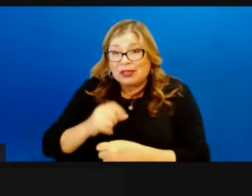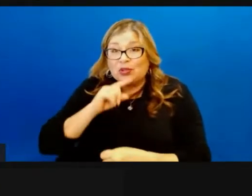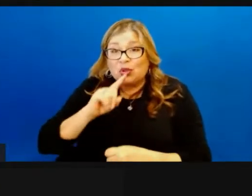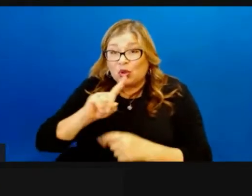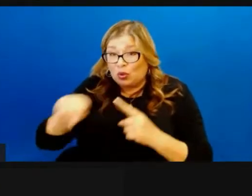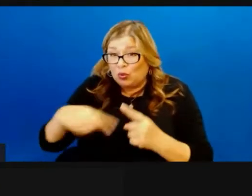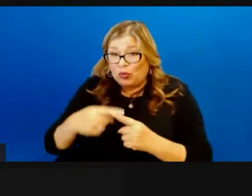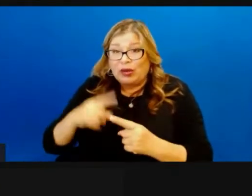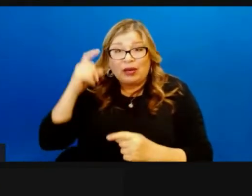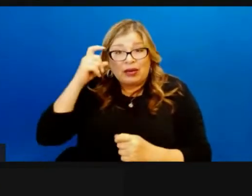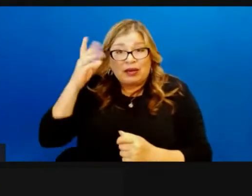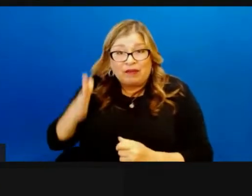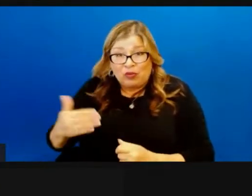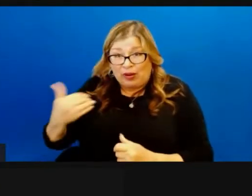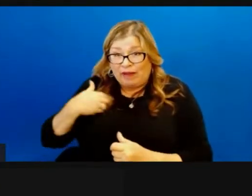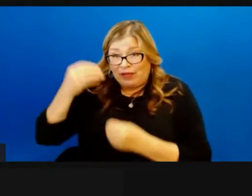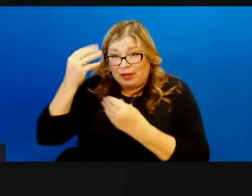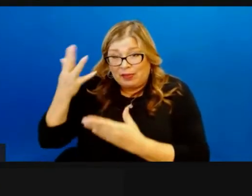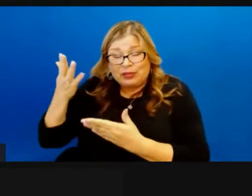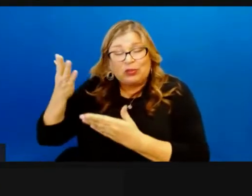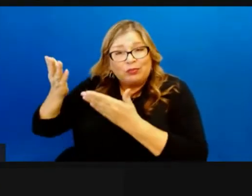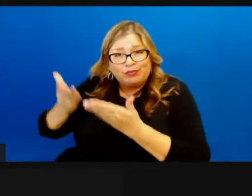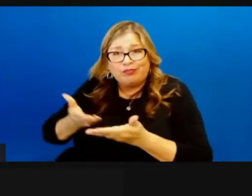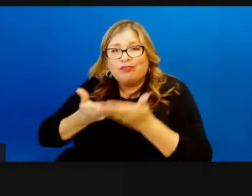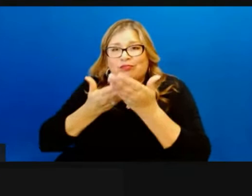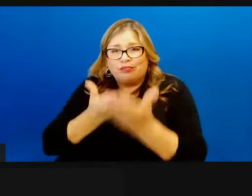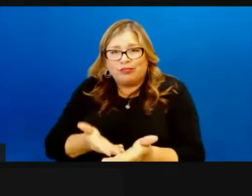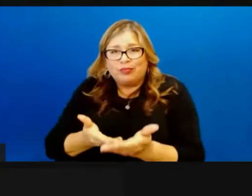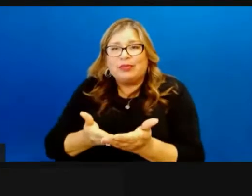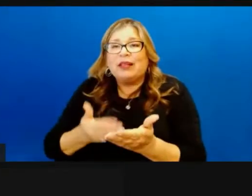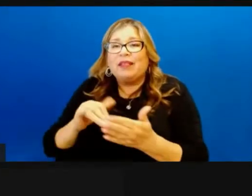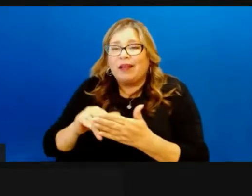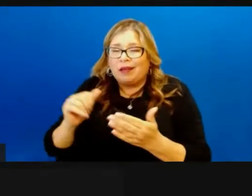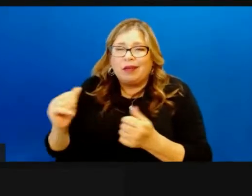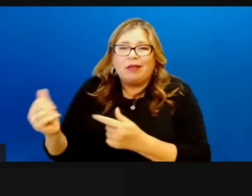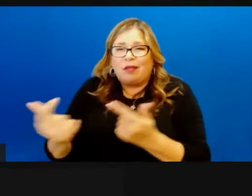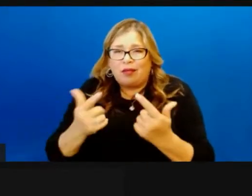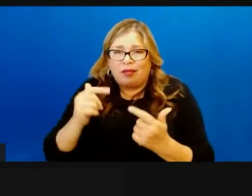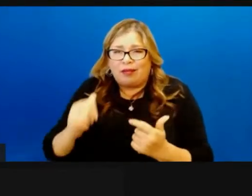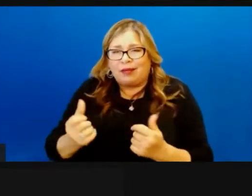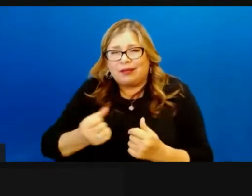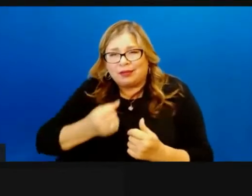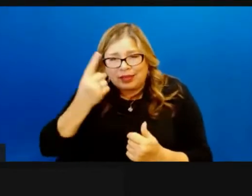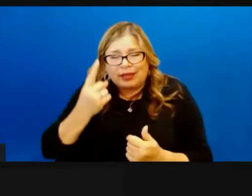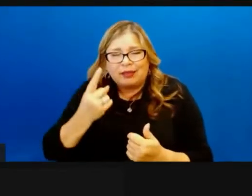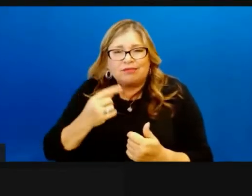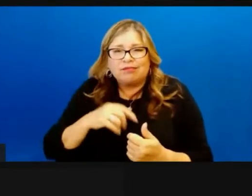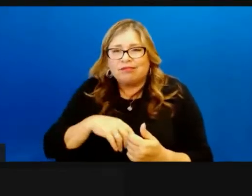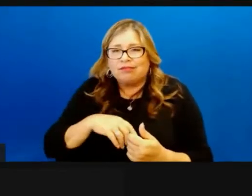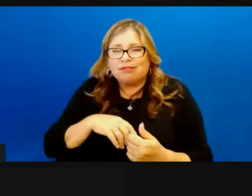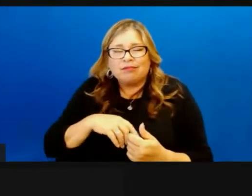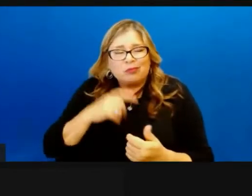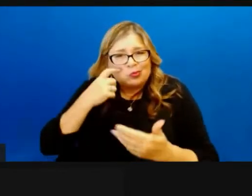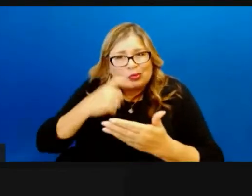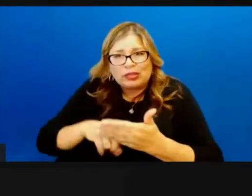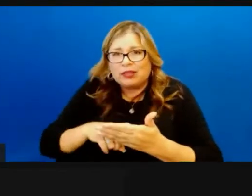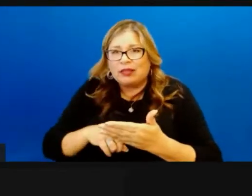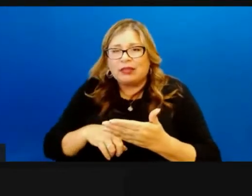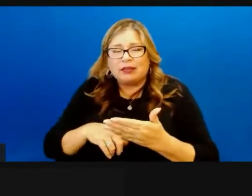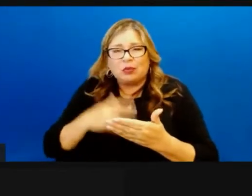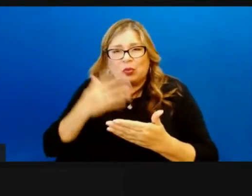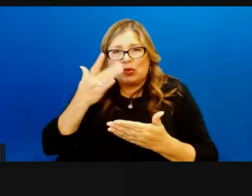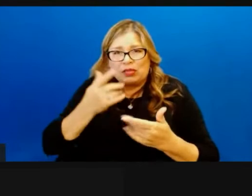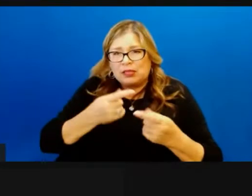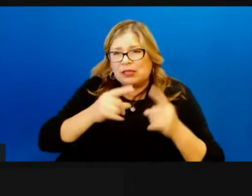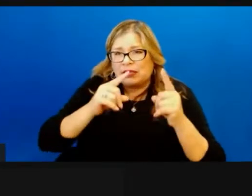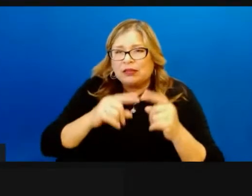that it is something that people can really understand, relate to, recognizes the successes and the work that we've done to